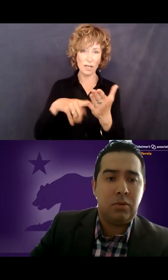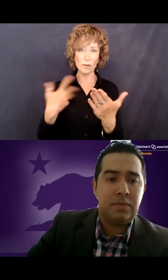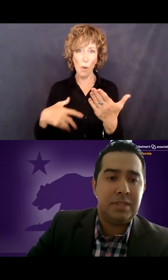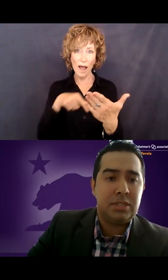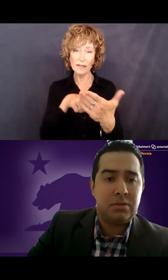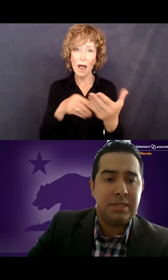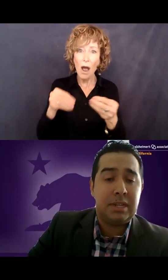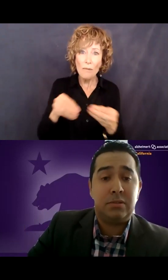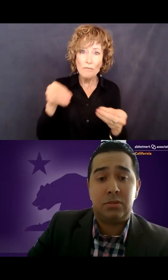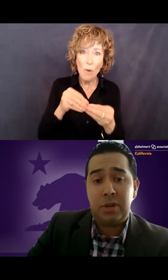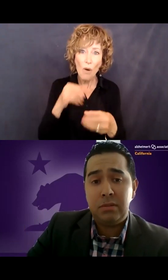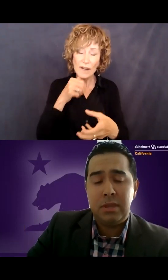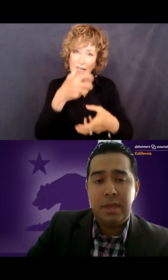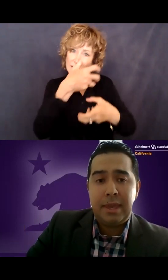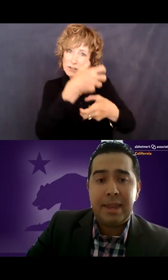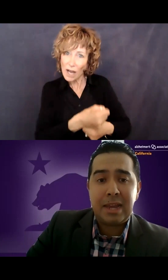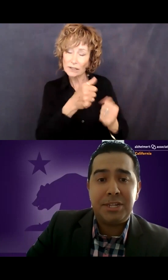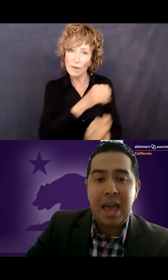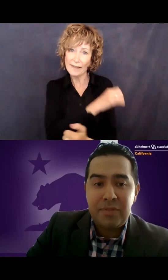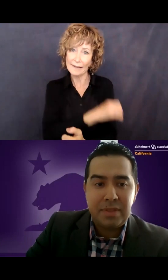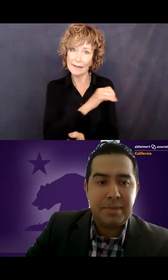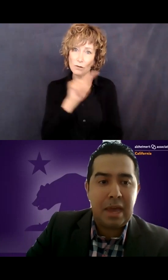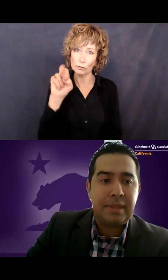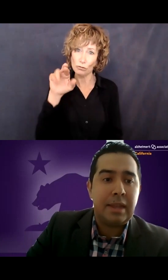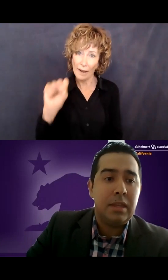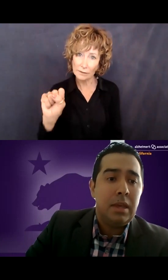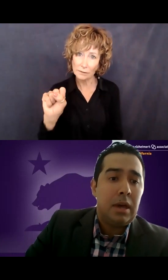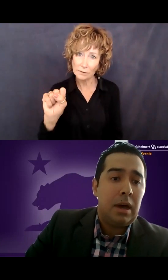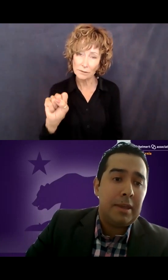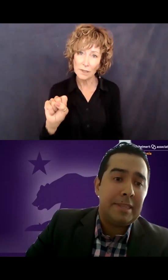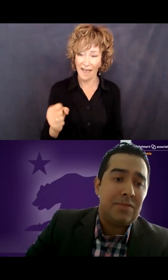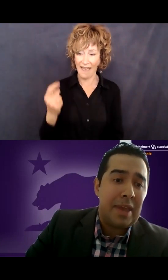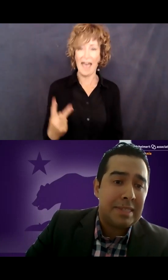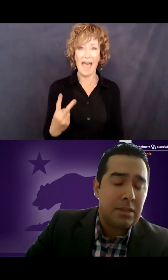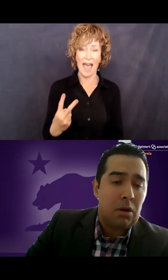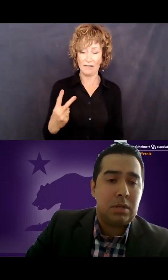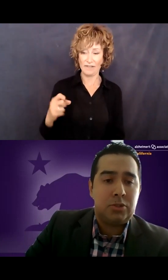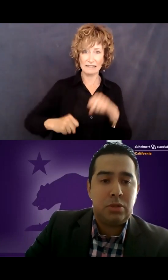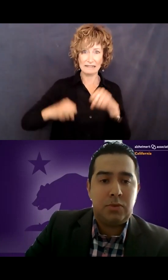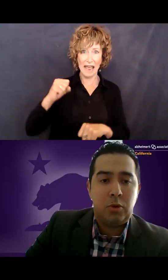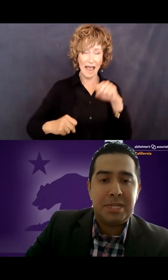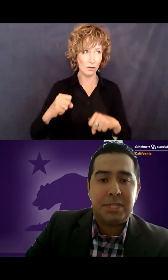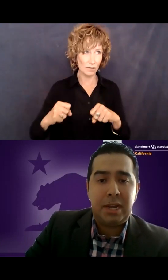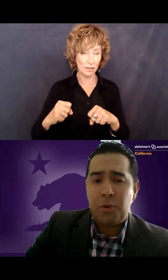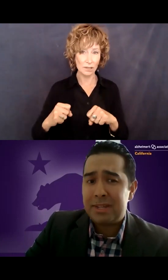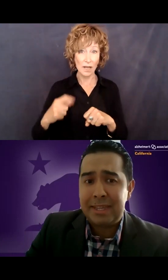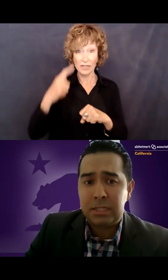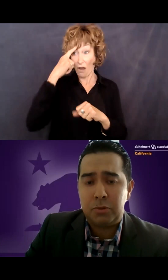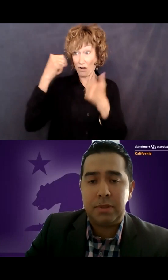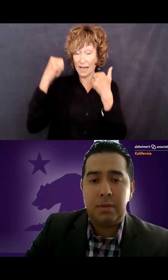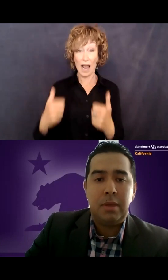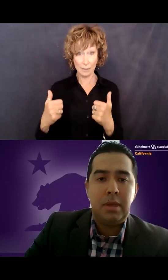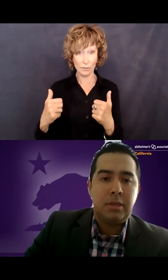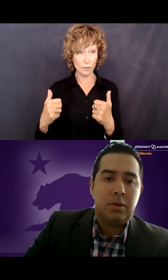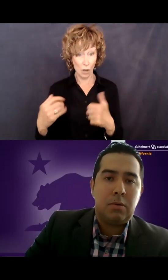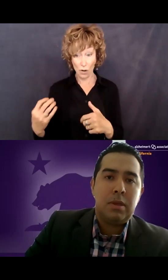higher level of distrust in clinical trials. And actually half of them doubt that the advances in Alzheimer's treatment will be shared or accessible